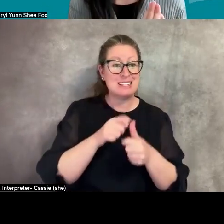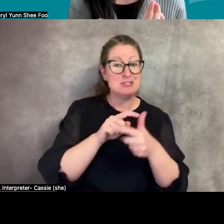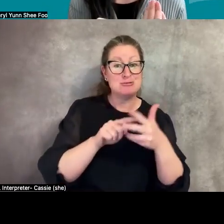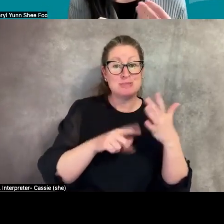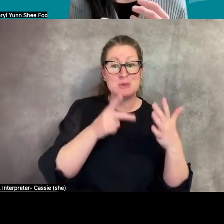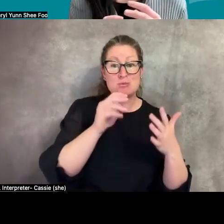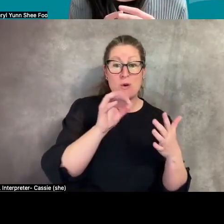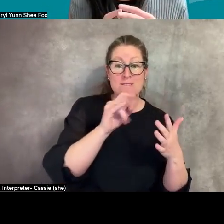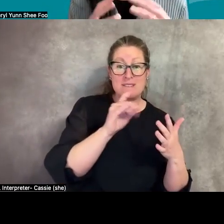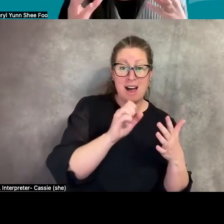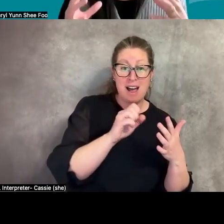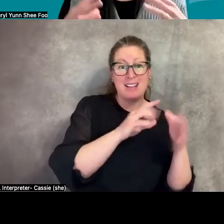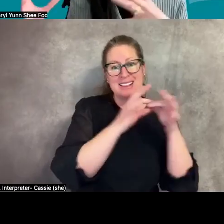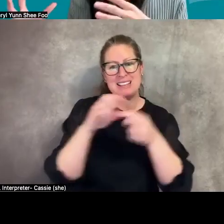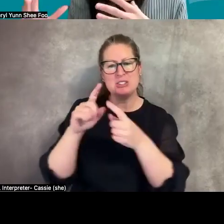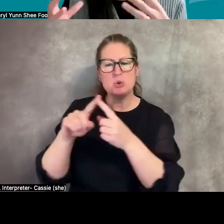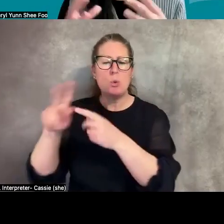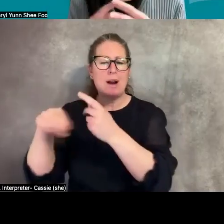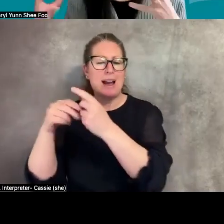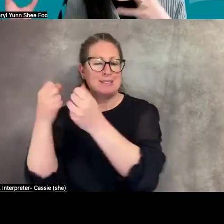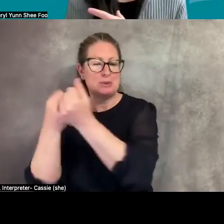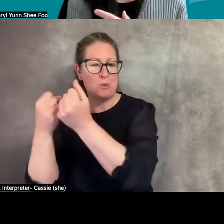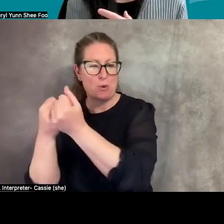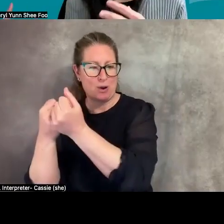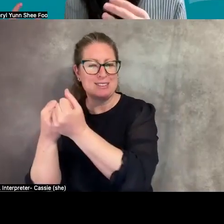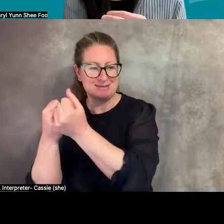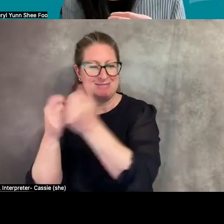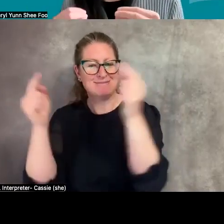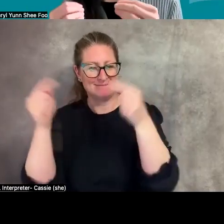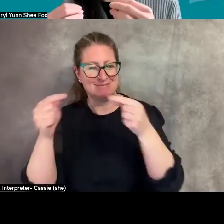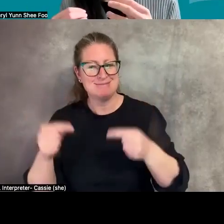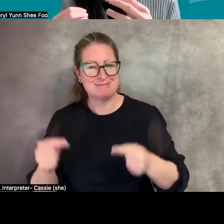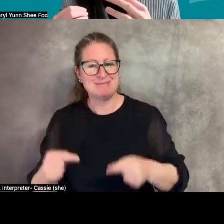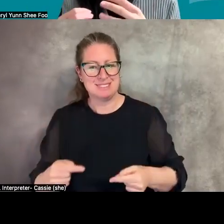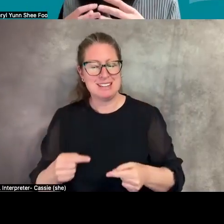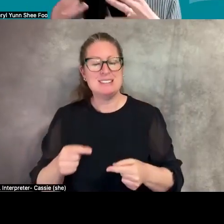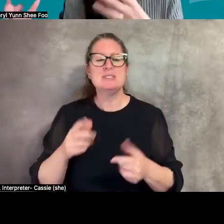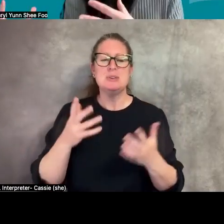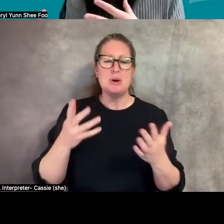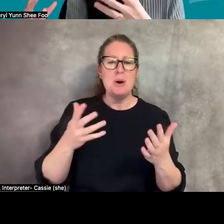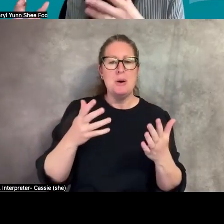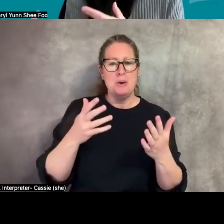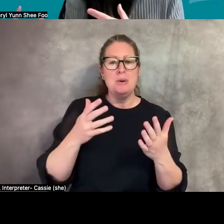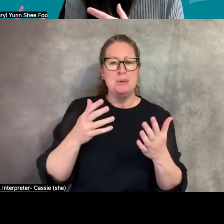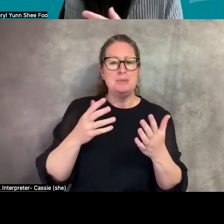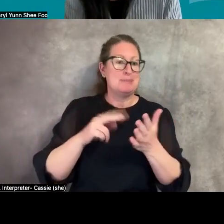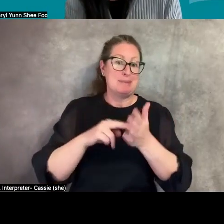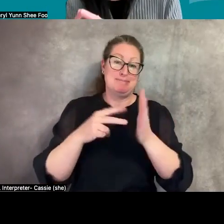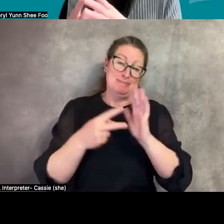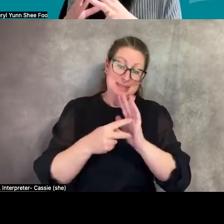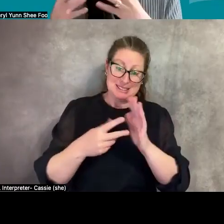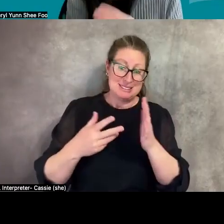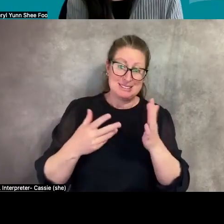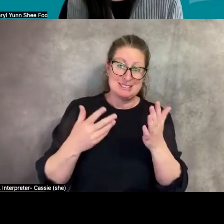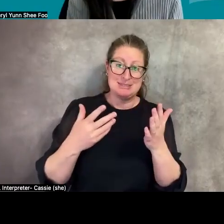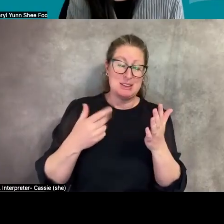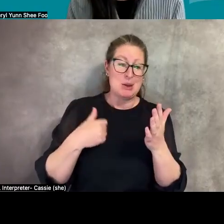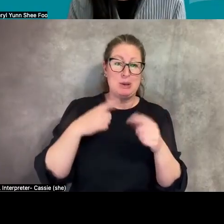support needed. So kind of signals that this is not going to be, or, we cannot use either